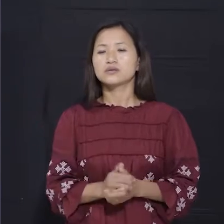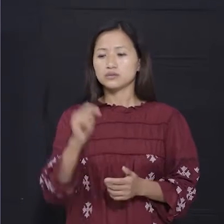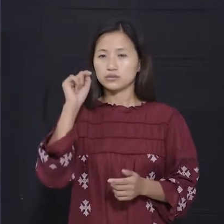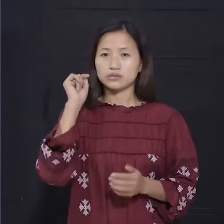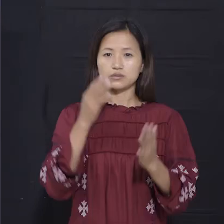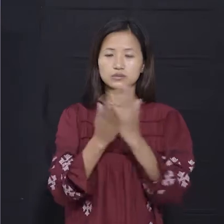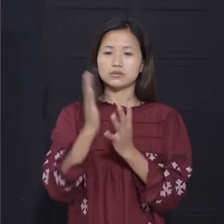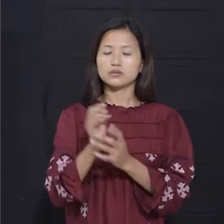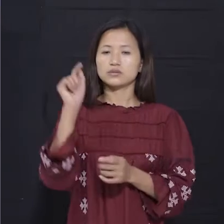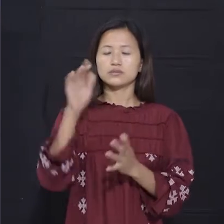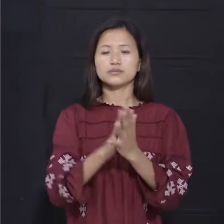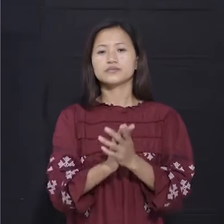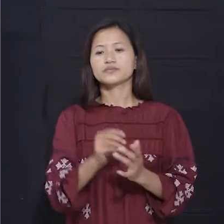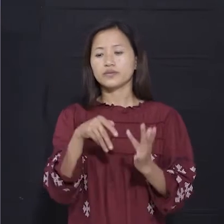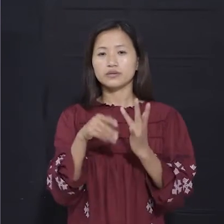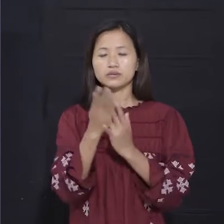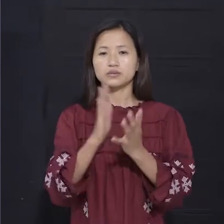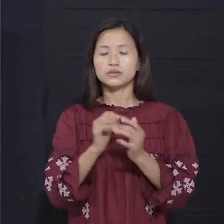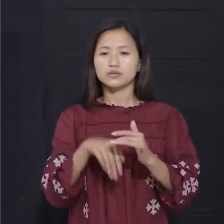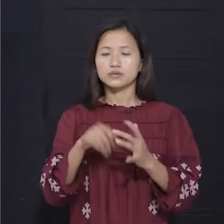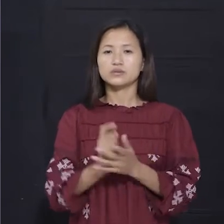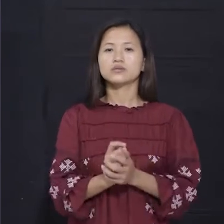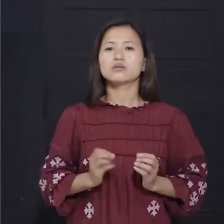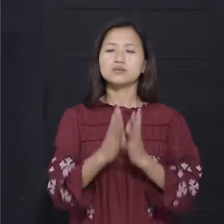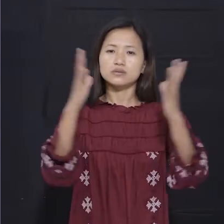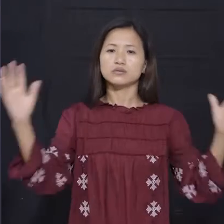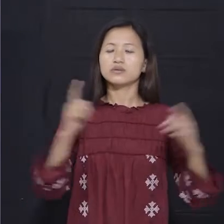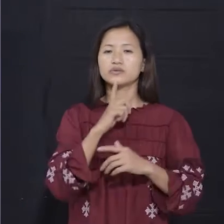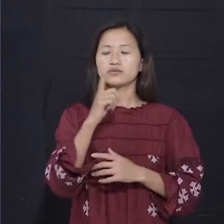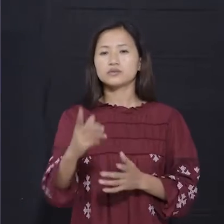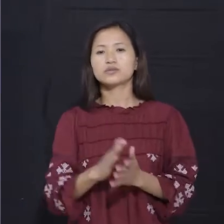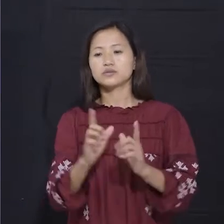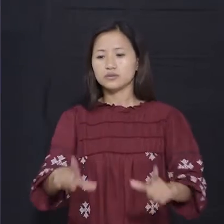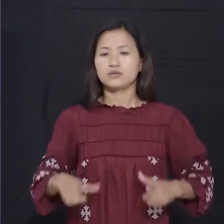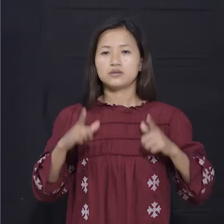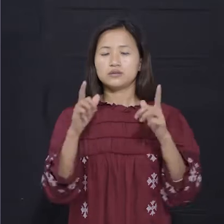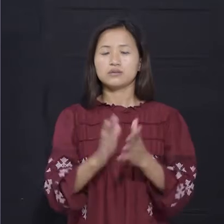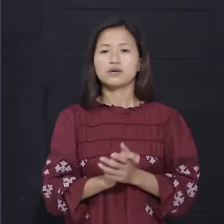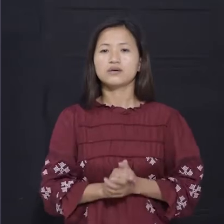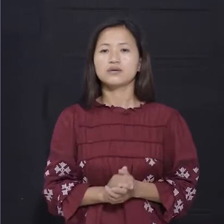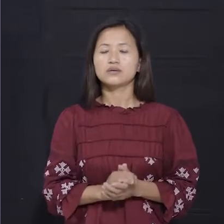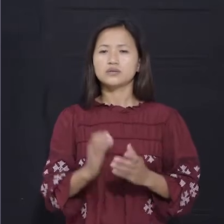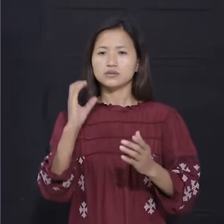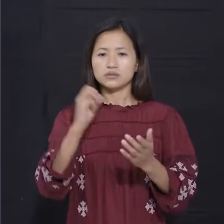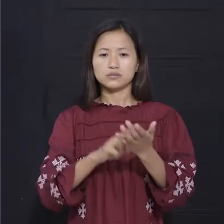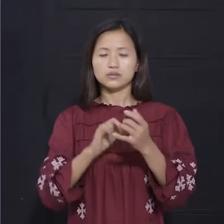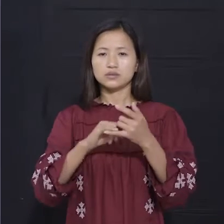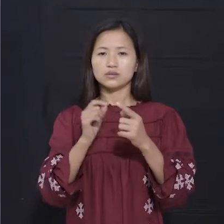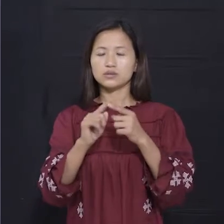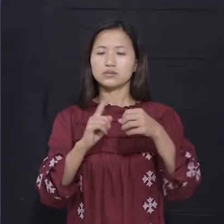pillar inscription, we can get lots of informations about the life, about the conquest of